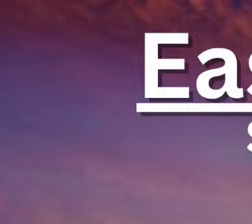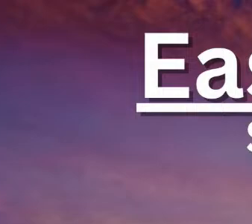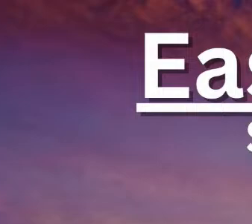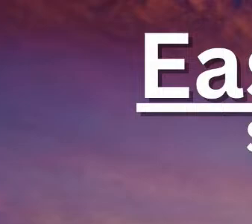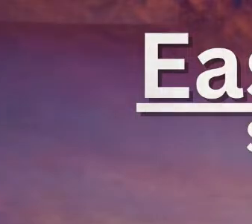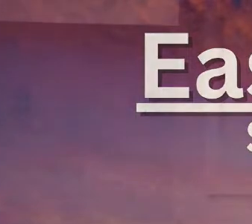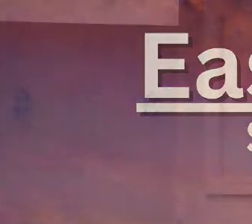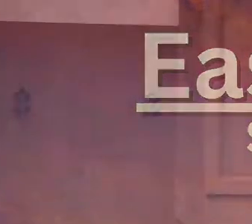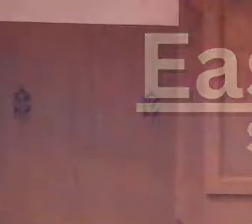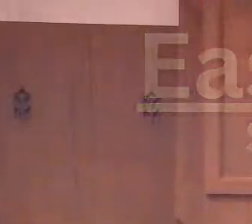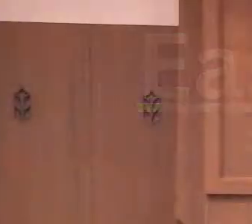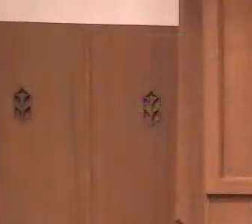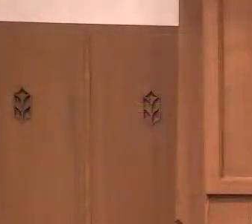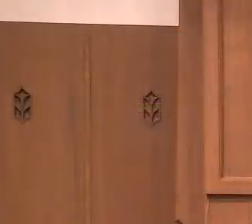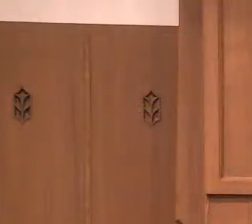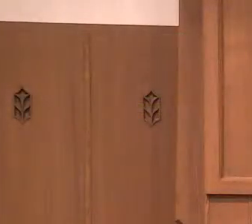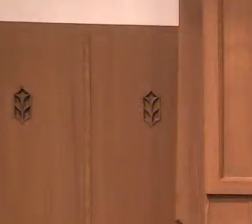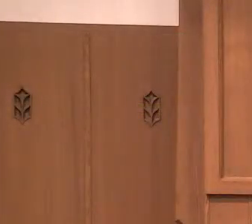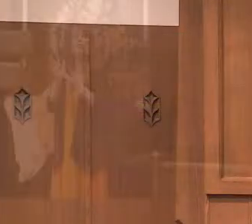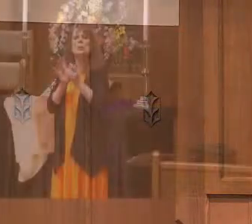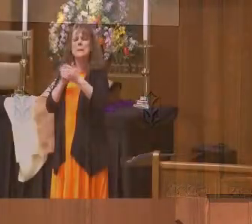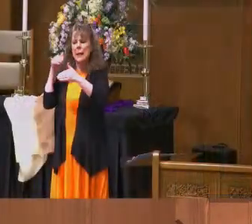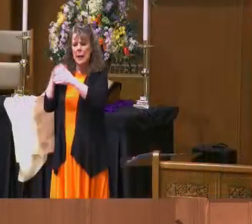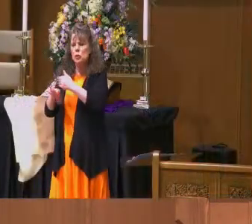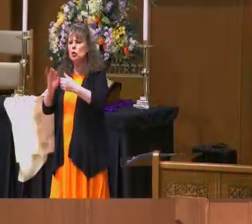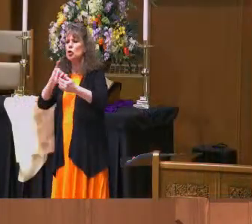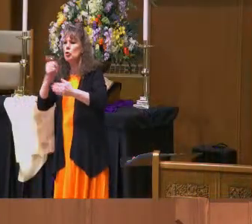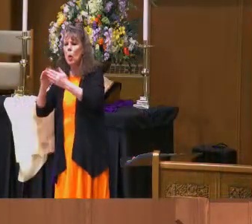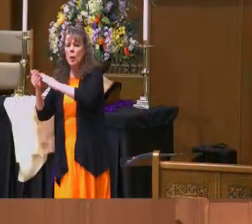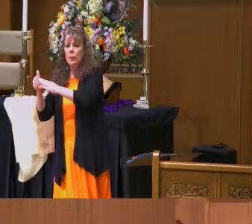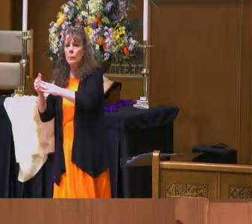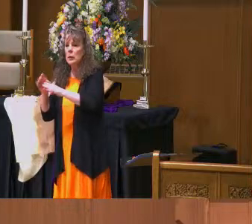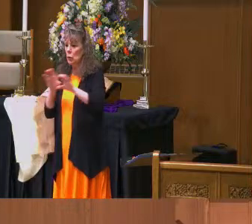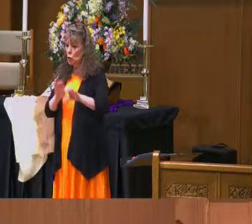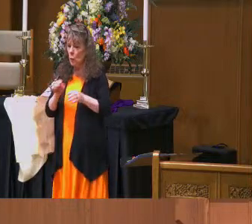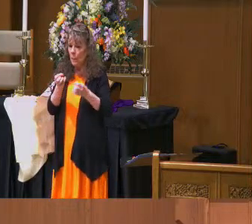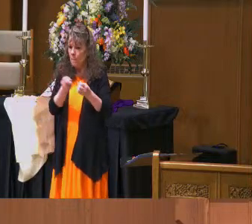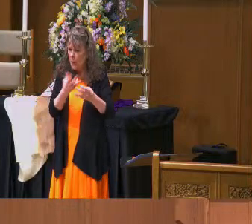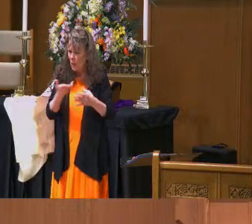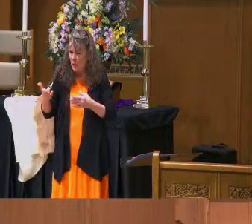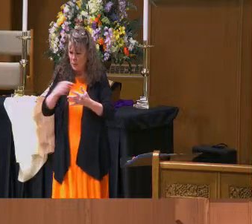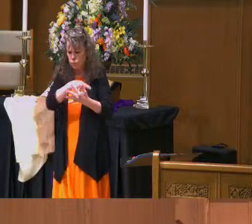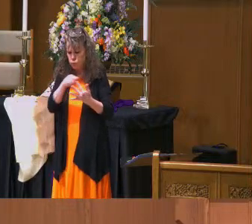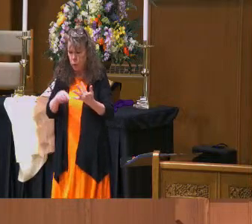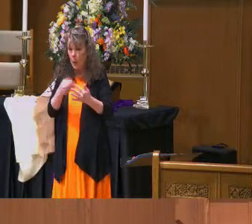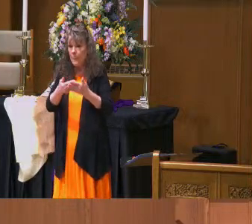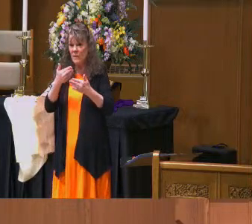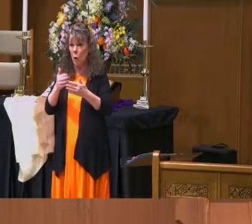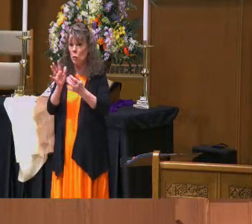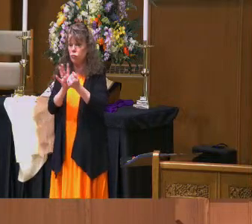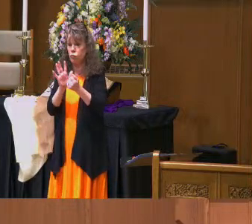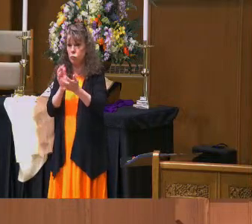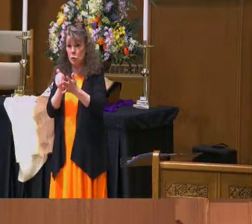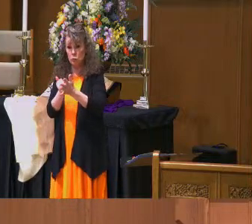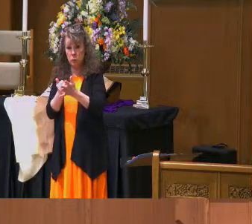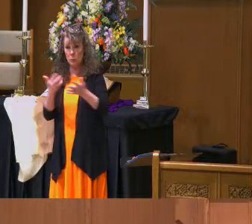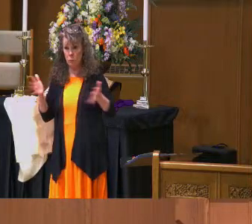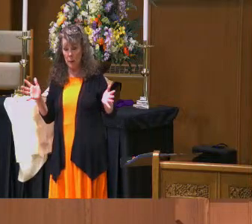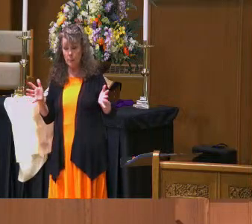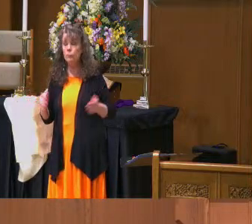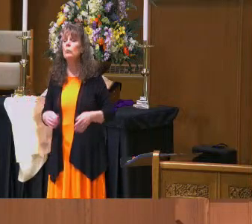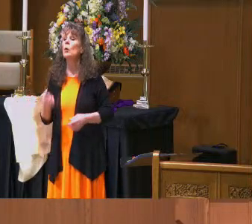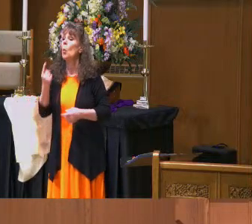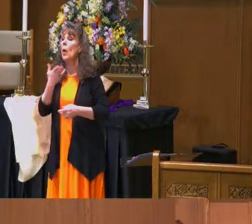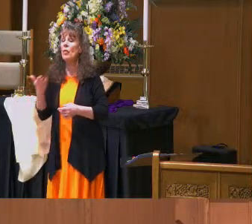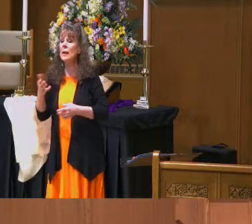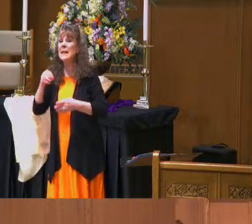that Jesus has entered Jerusalem, he will do many things before he is crucified. And one of them is he will be in the upper room with his